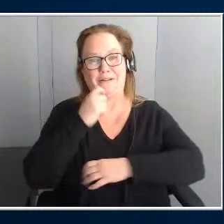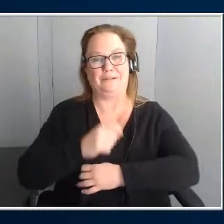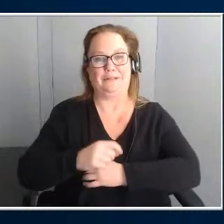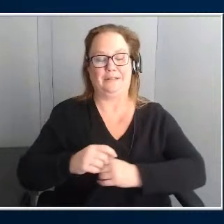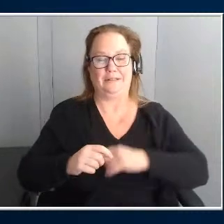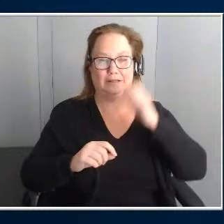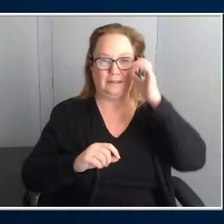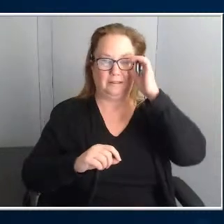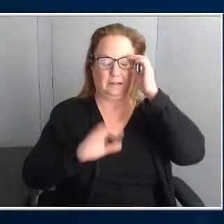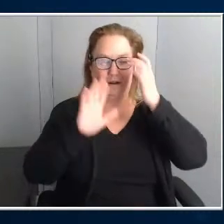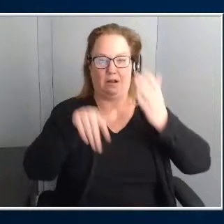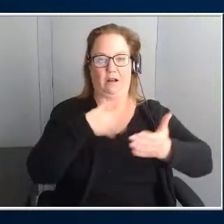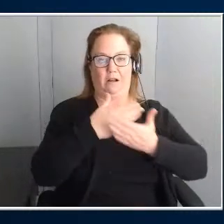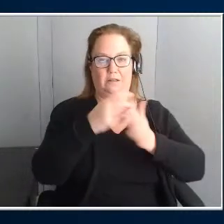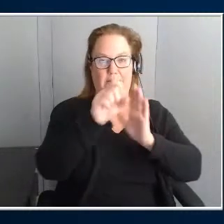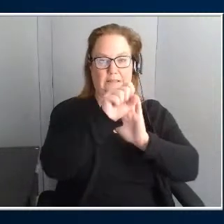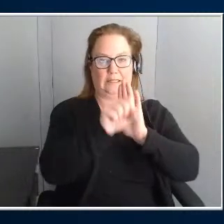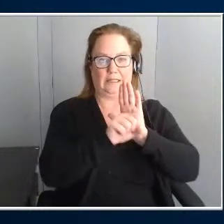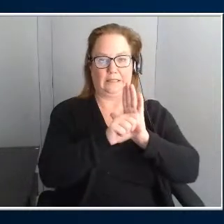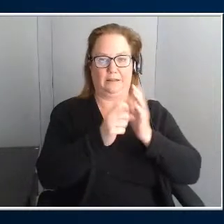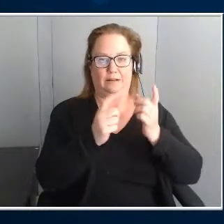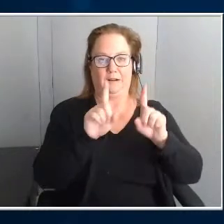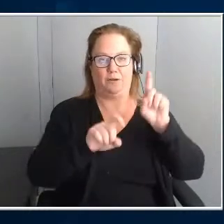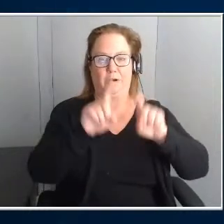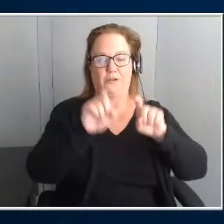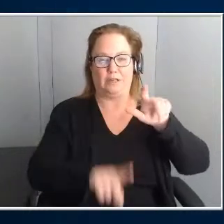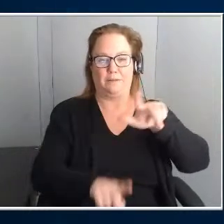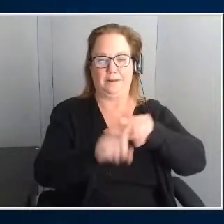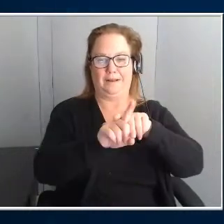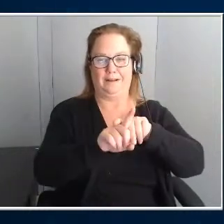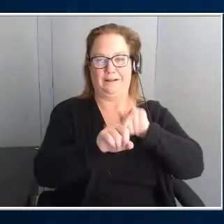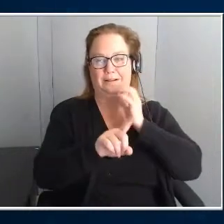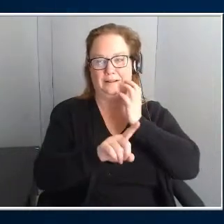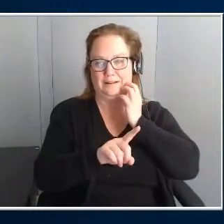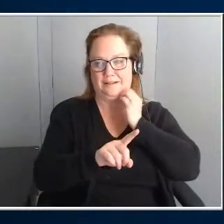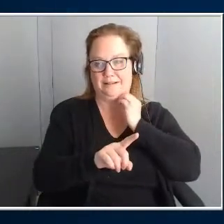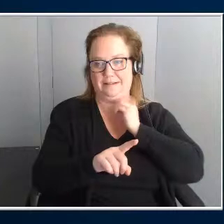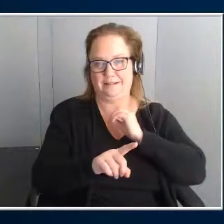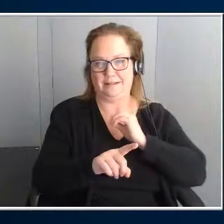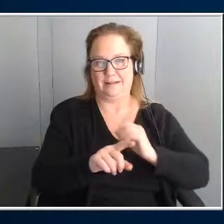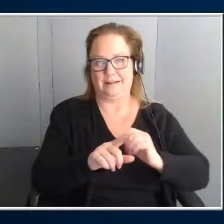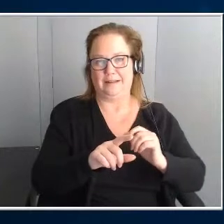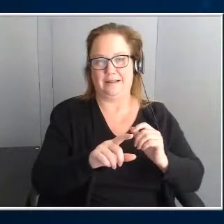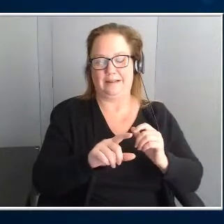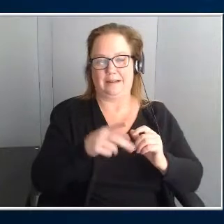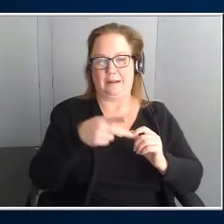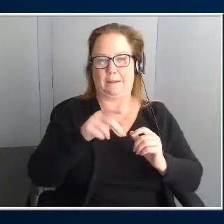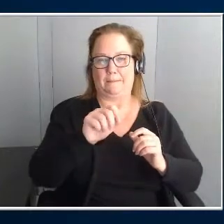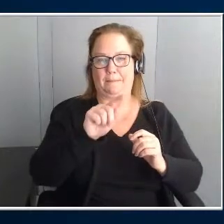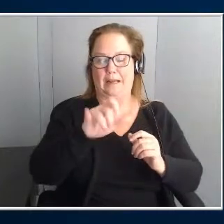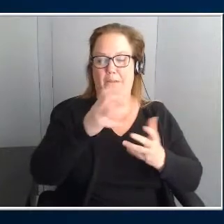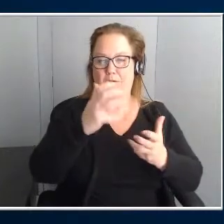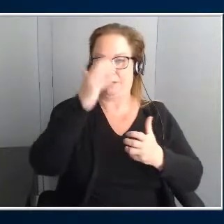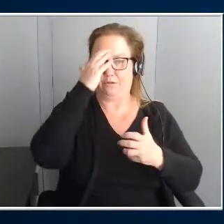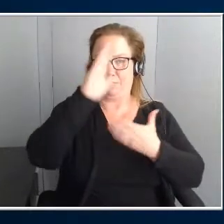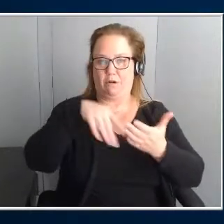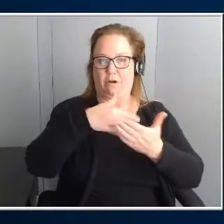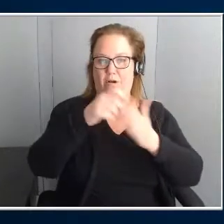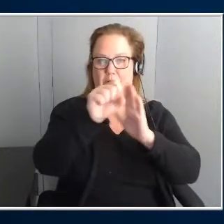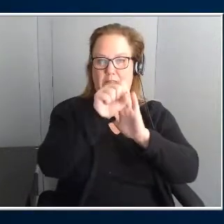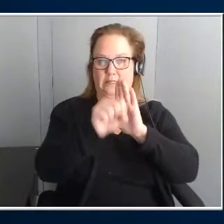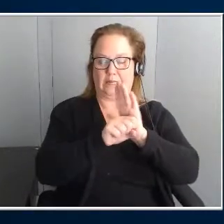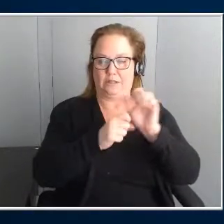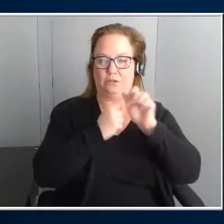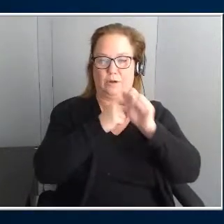all states, again, we've got a lot of questions coming in for you on this. It's not just me. Patty wants to know, do all states track